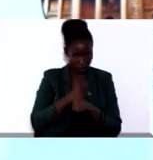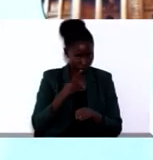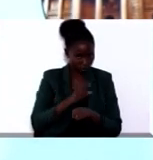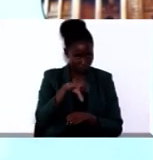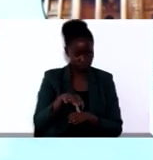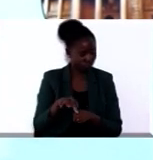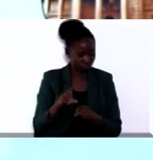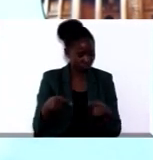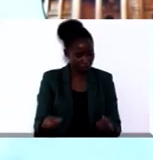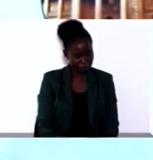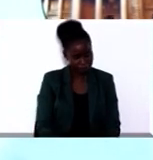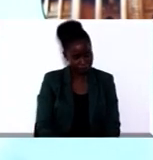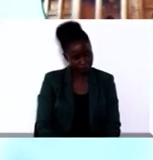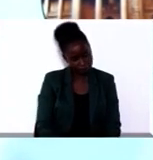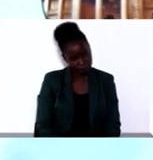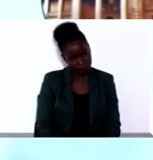provincial government.